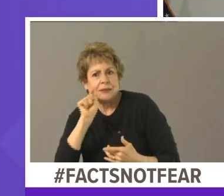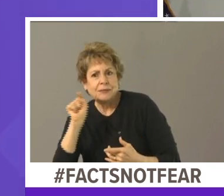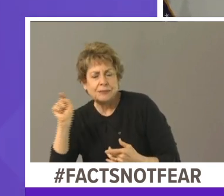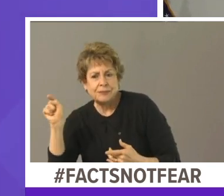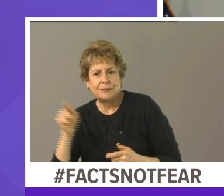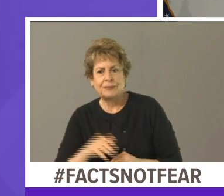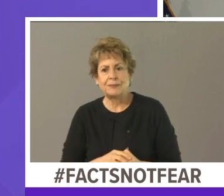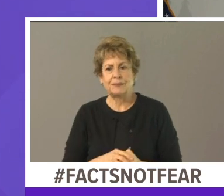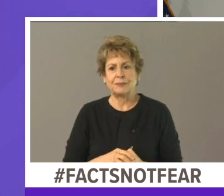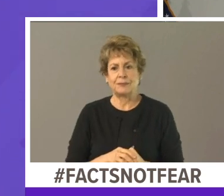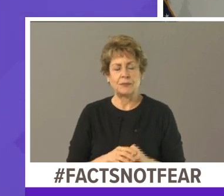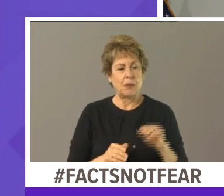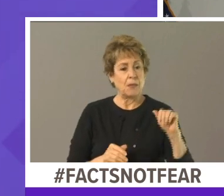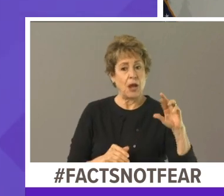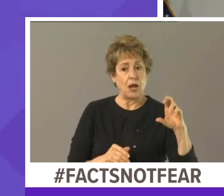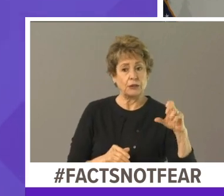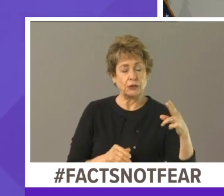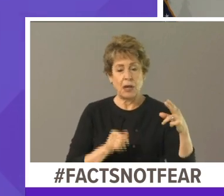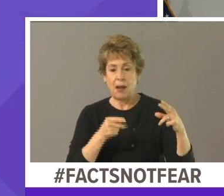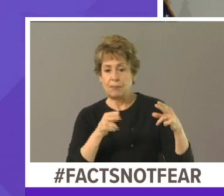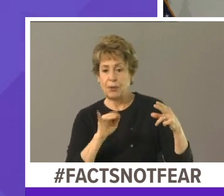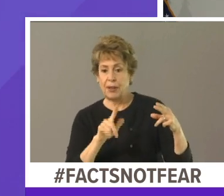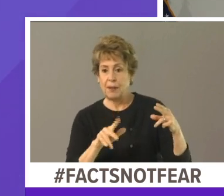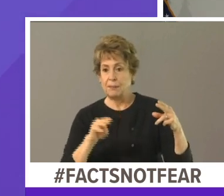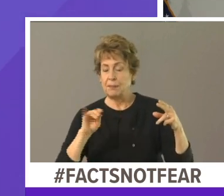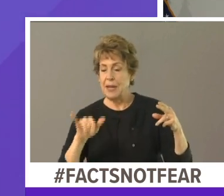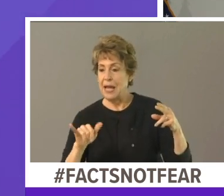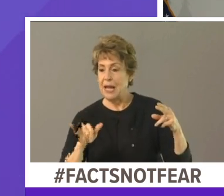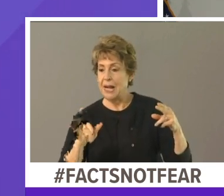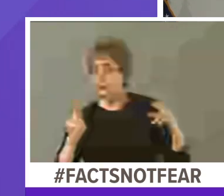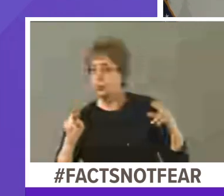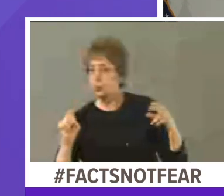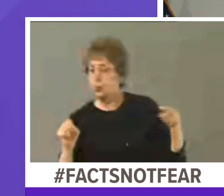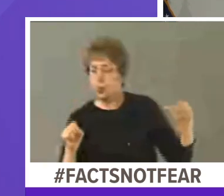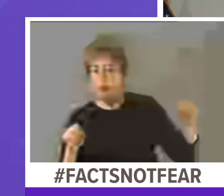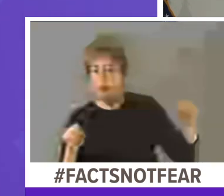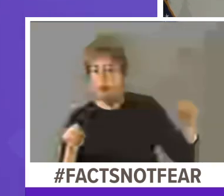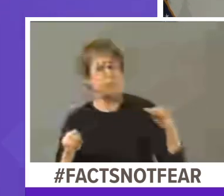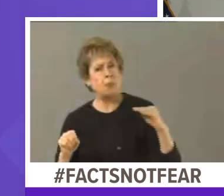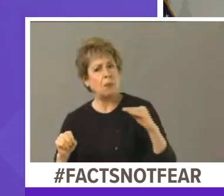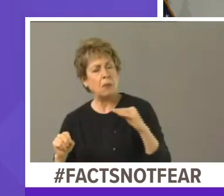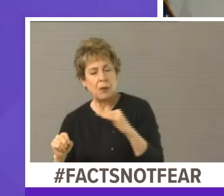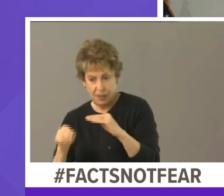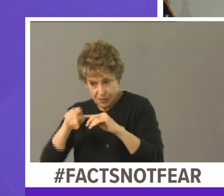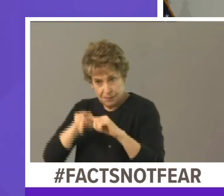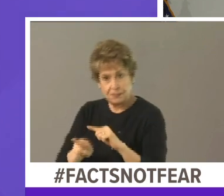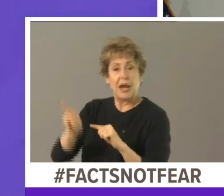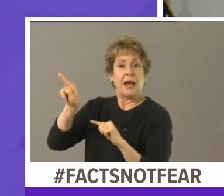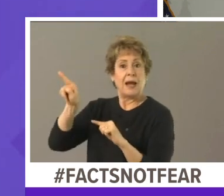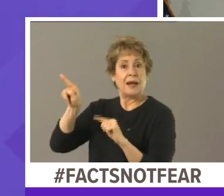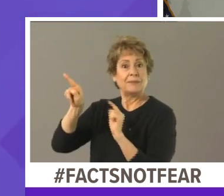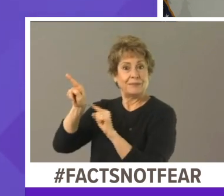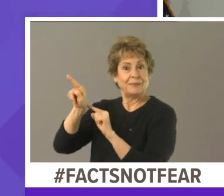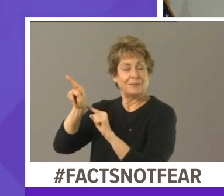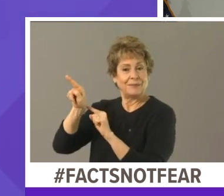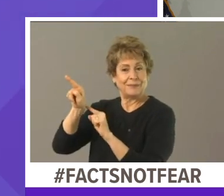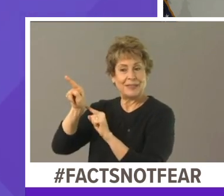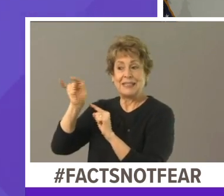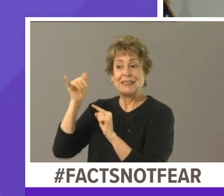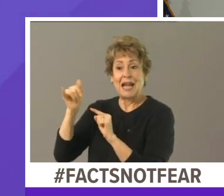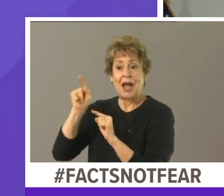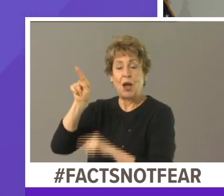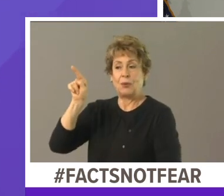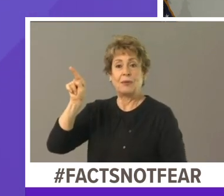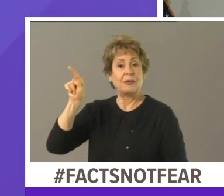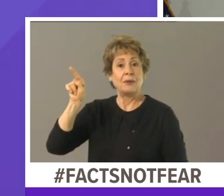until June. A rapid rise upward, a flattening, and the beginnings of a